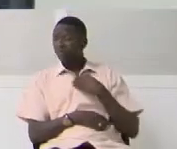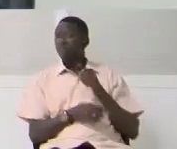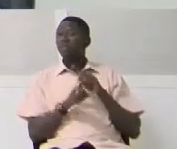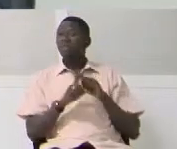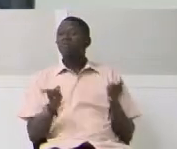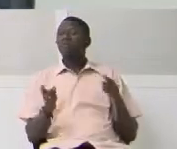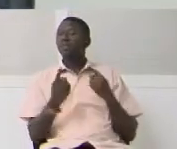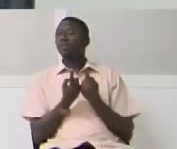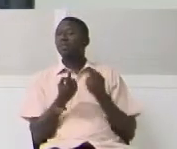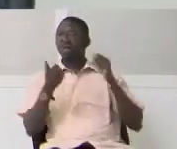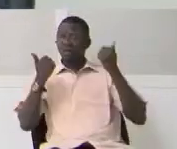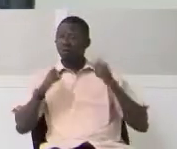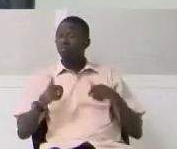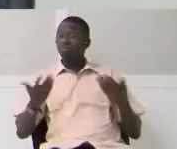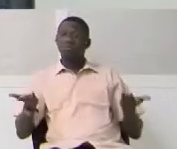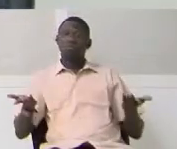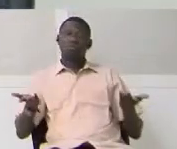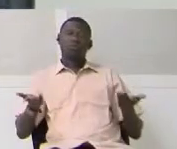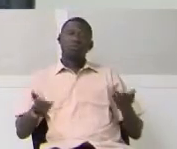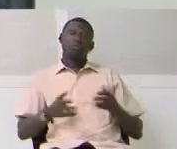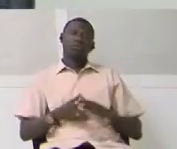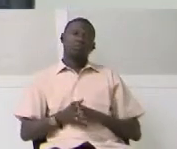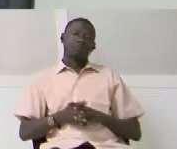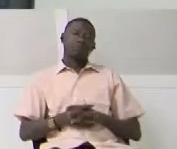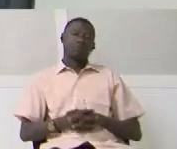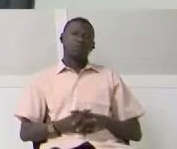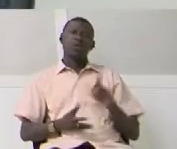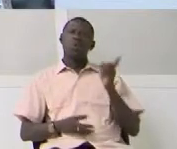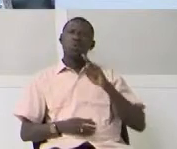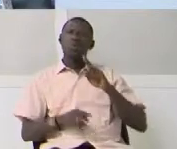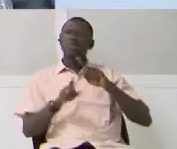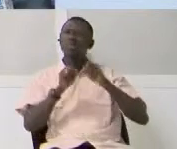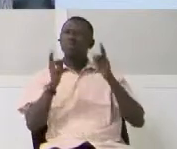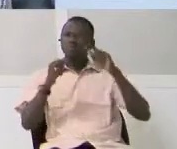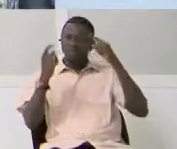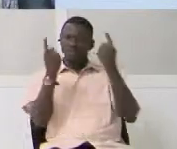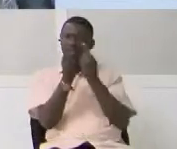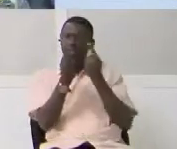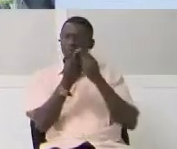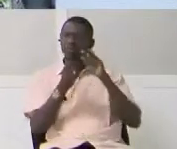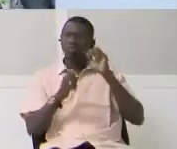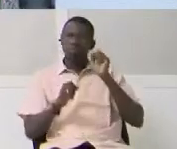What difference do you think would have